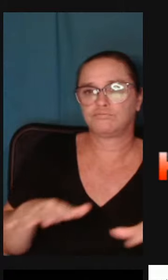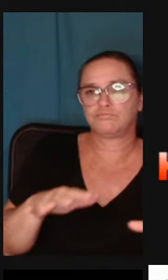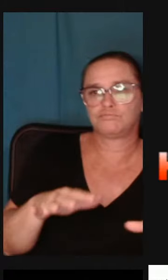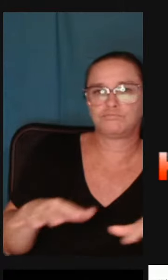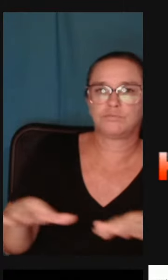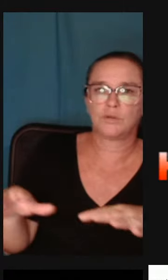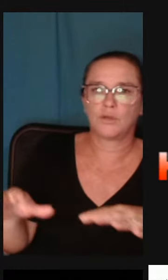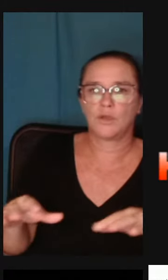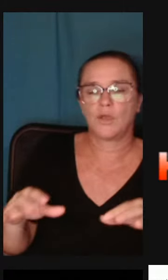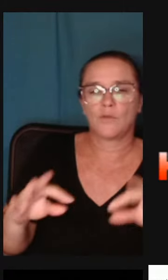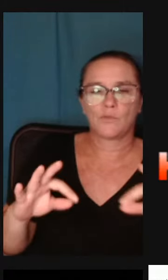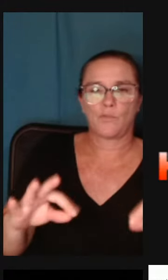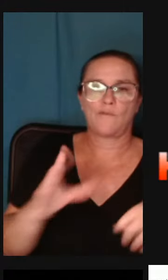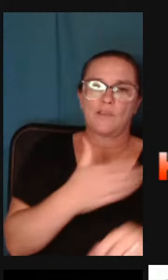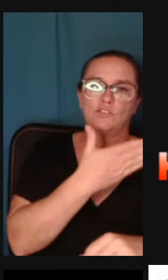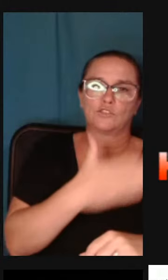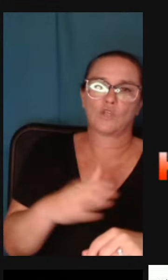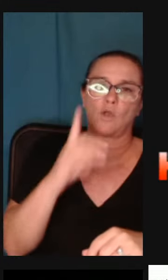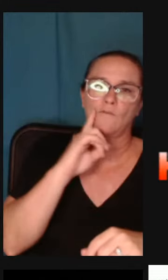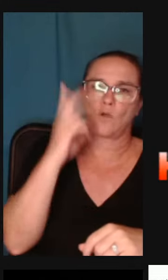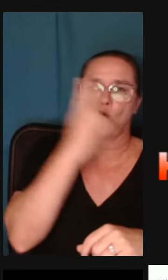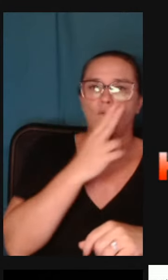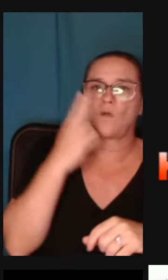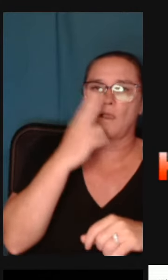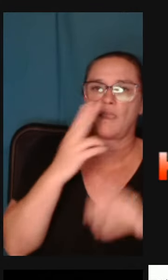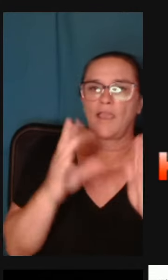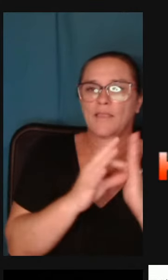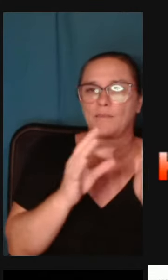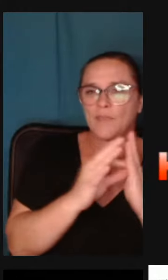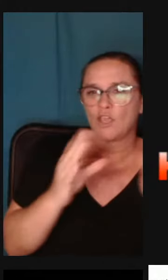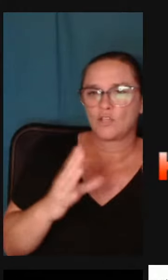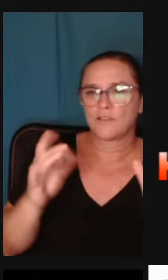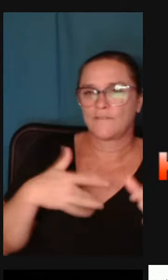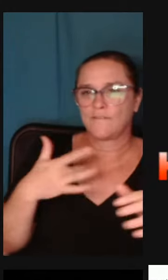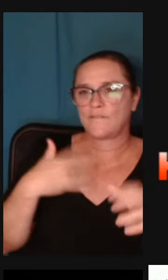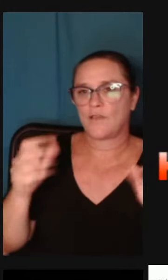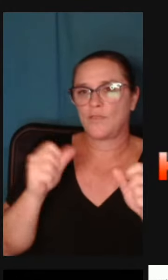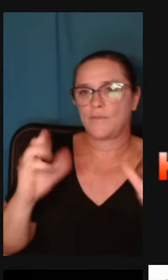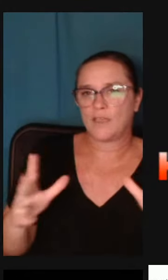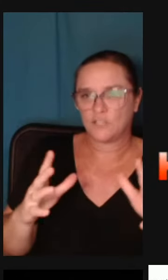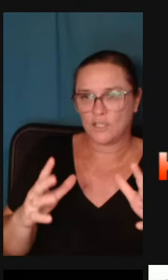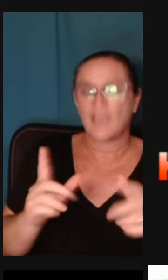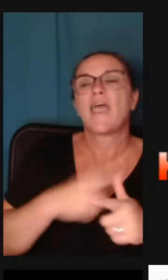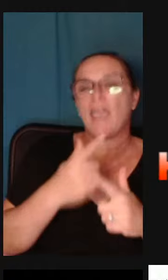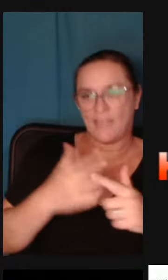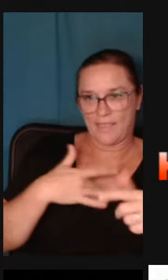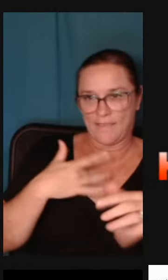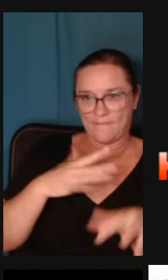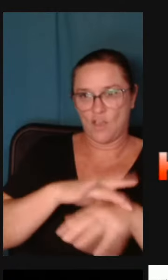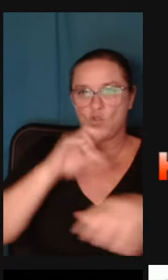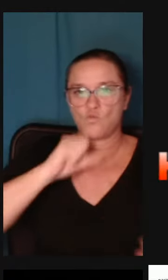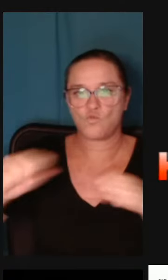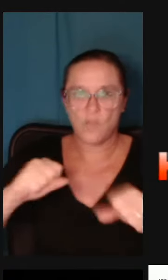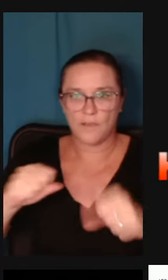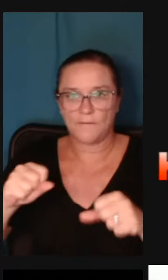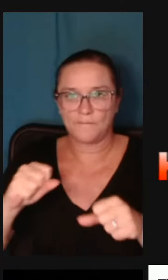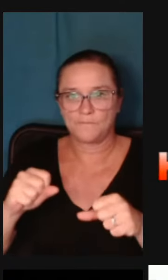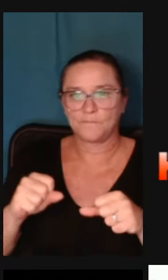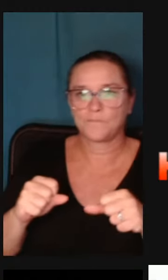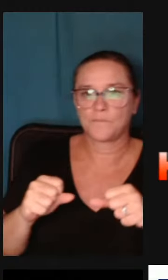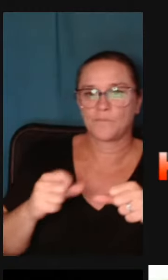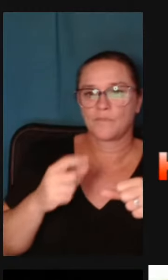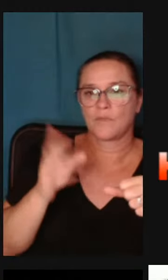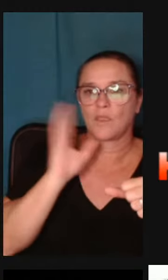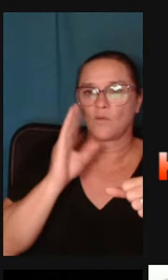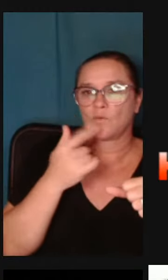lullaby of Hawaii. The pickers felt the magic, and then they felt the quake. So I'll just note here, I'm going to scroll